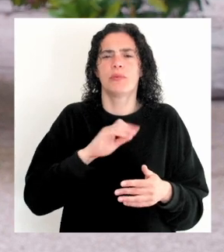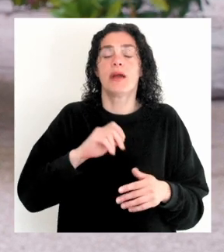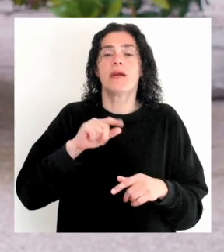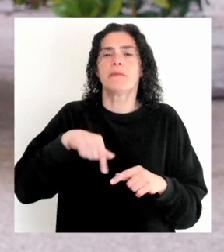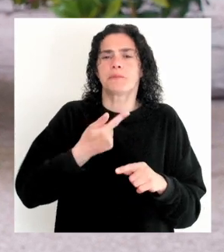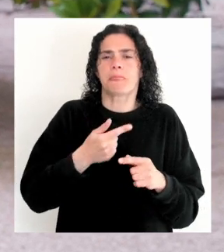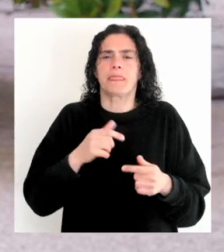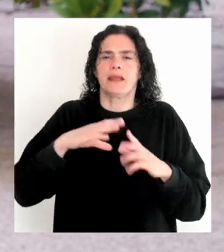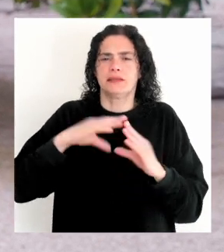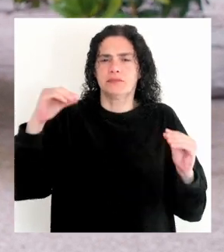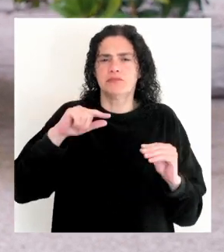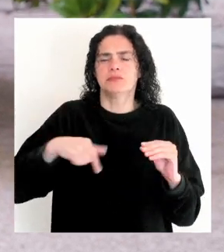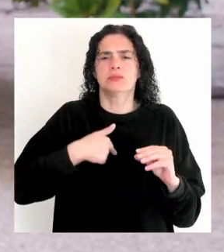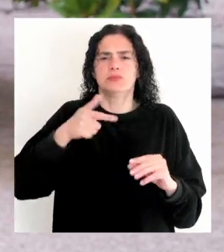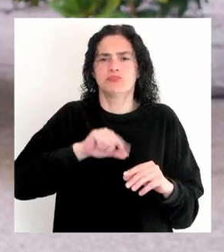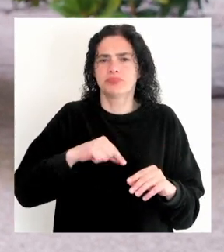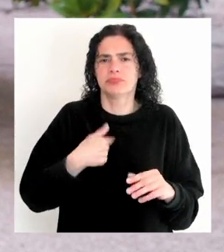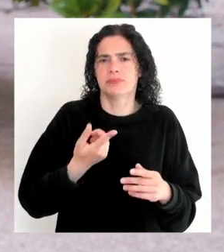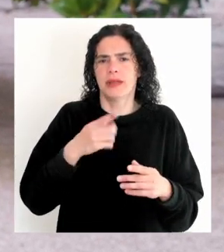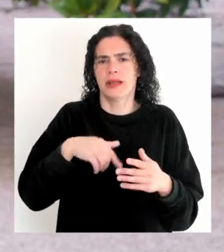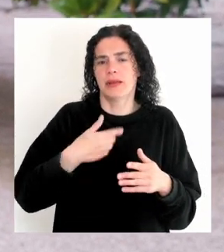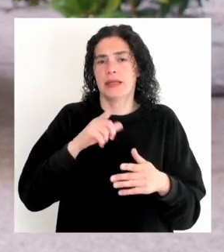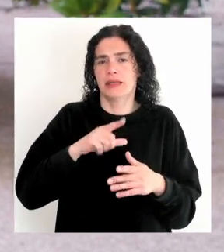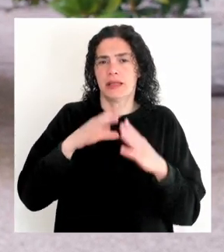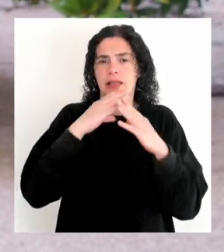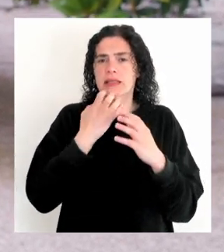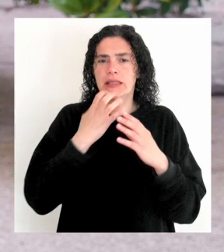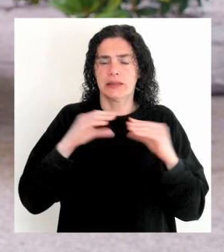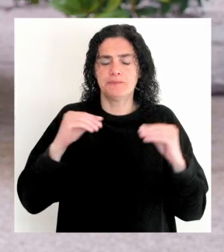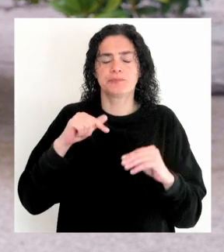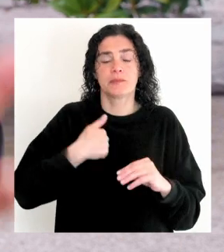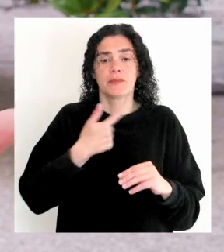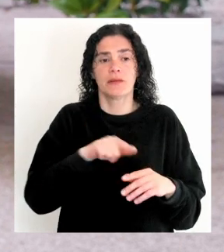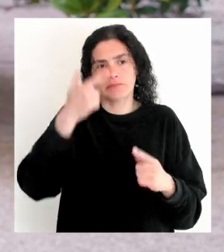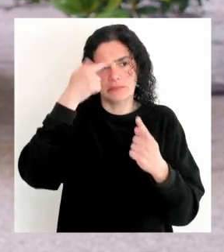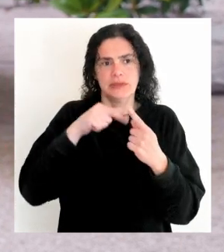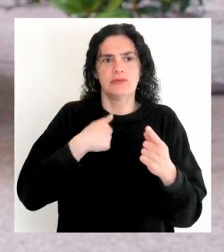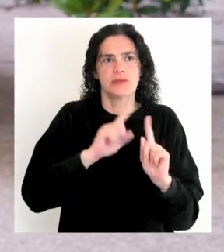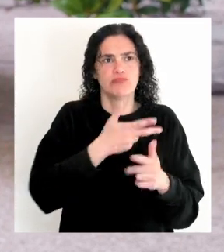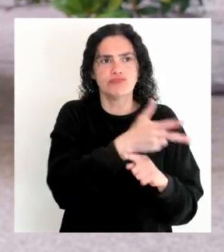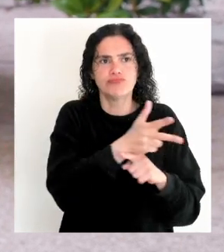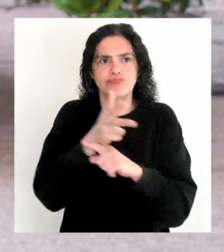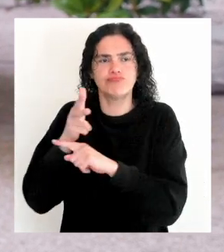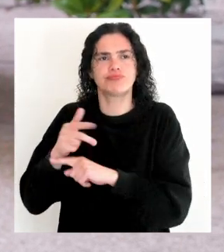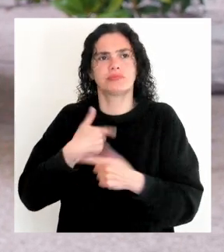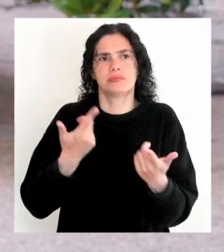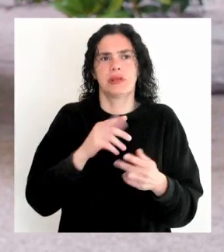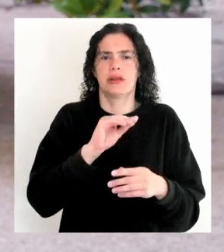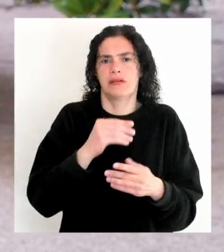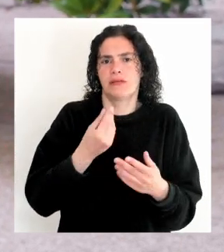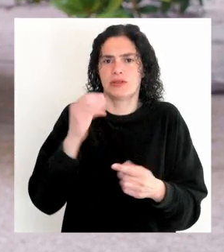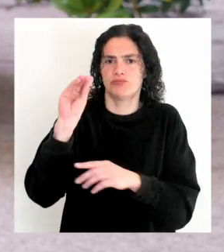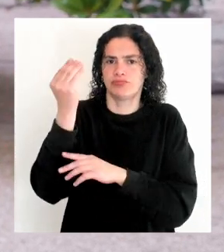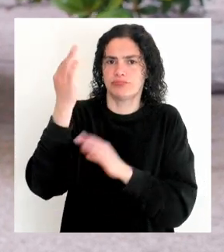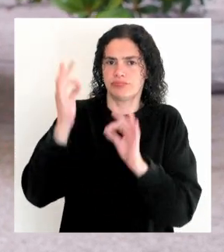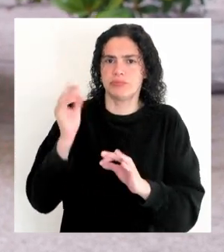I visited, and each time looked at the harbor and what's around it and recorded temples, natural reserves, cities,